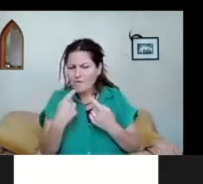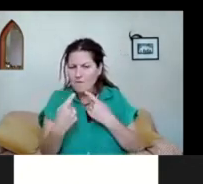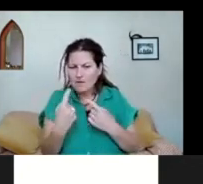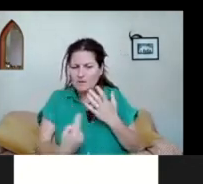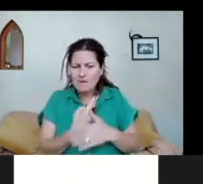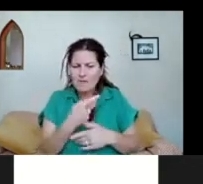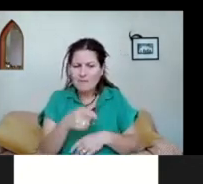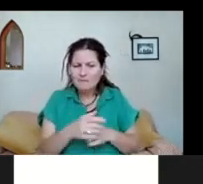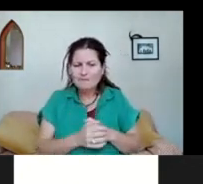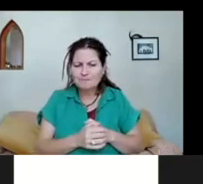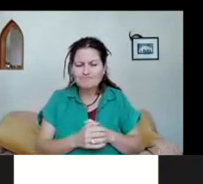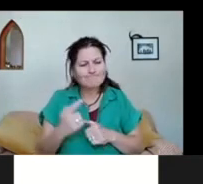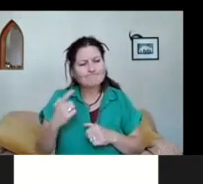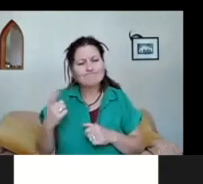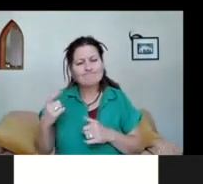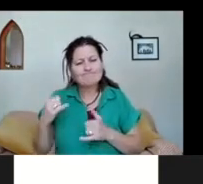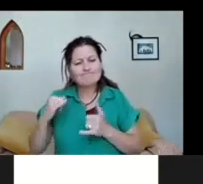Sorry, I don't, unfortunately.